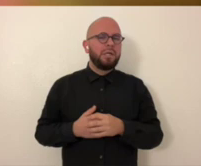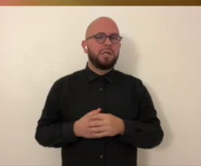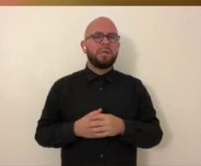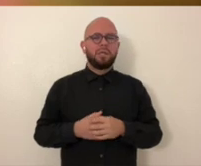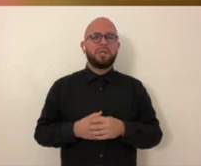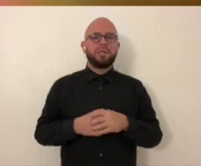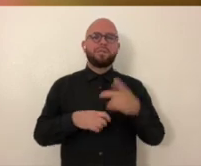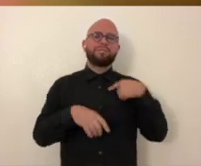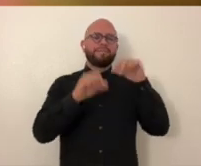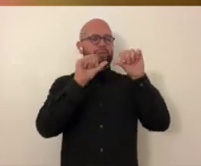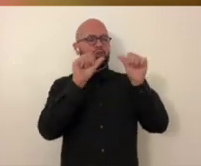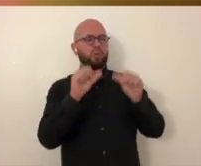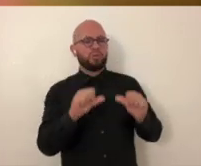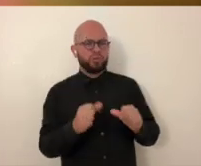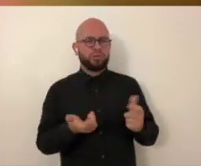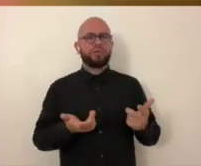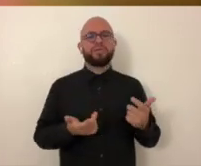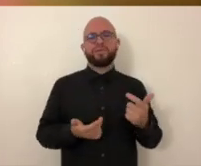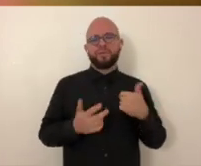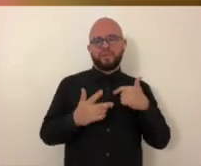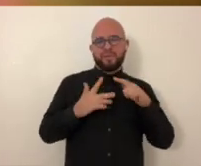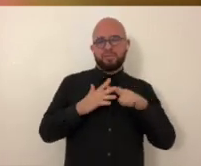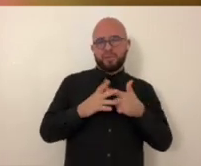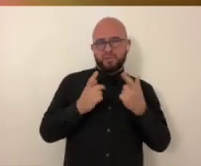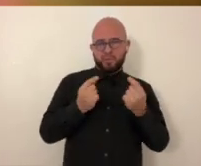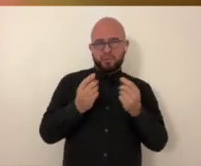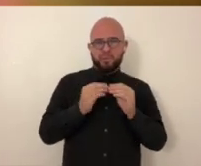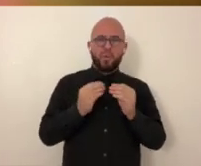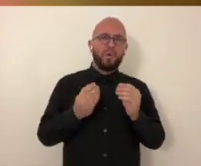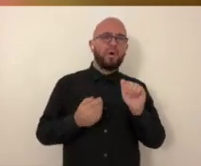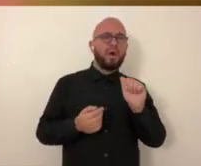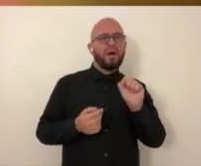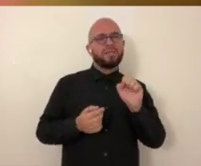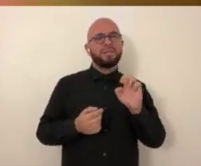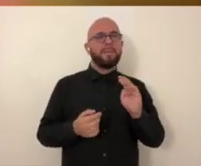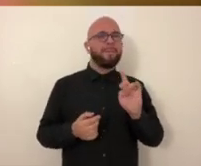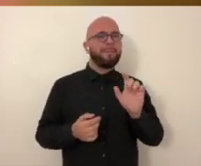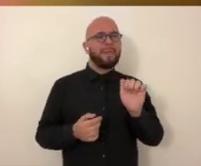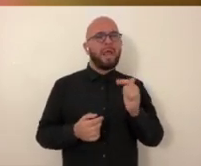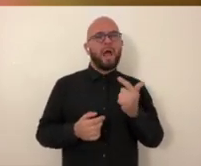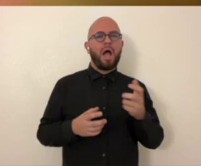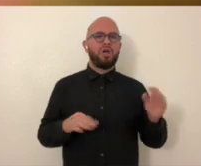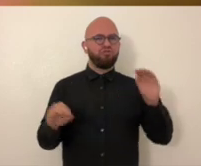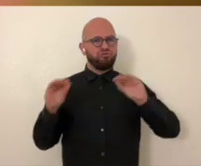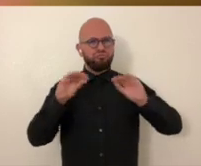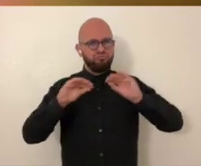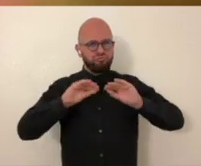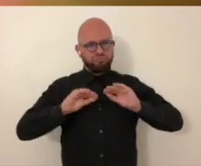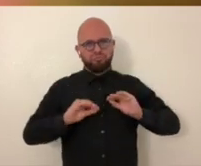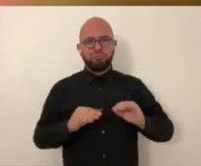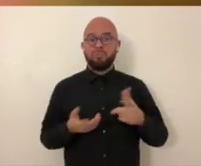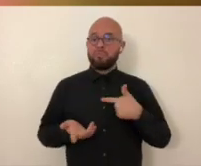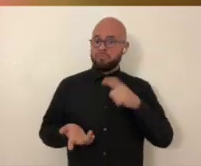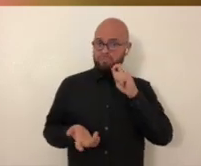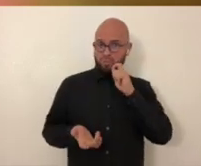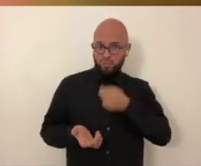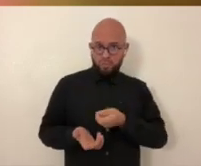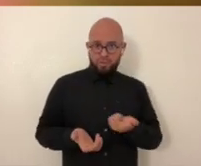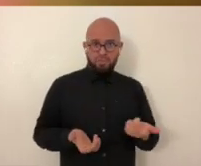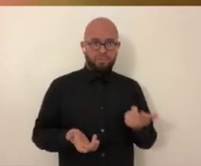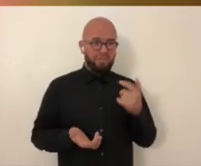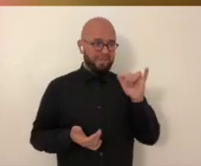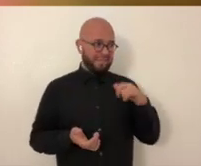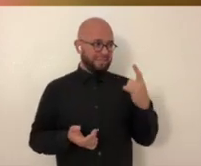I did a project with wheelchairs, with my old wheelchair sculpture. So I'm starting to do some more